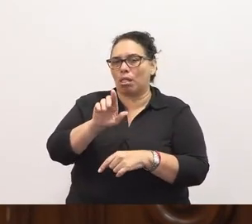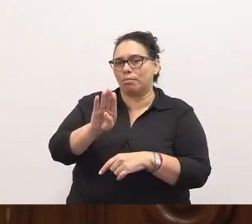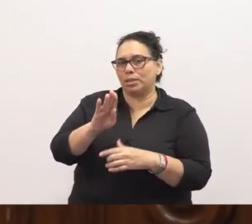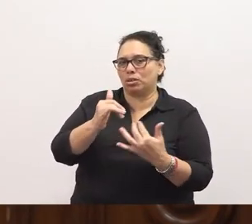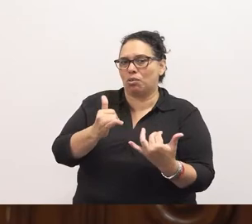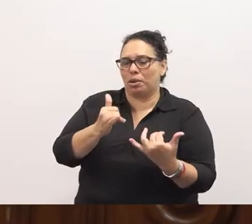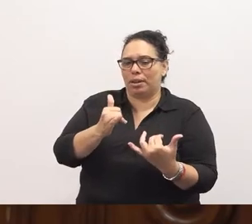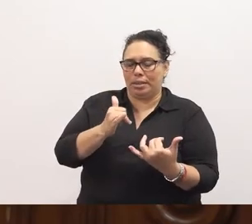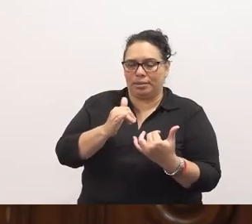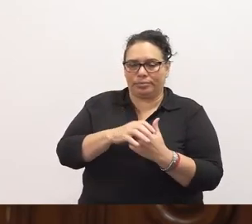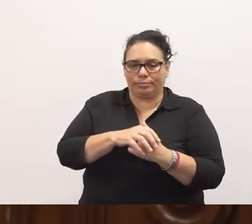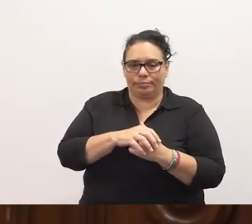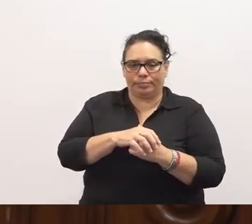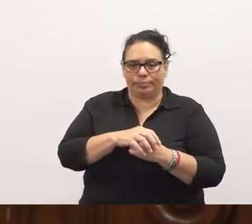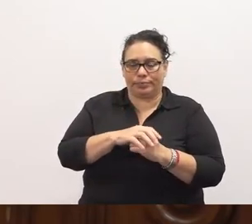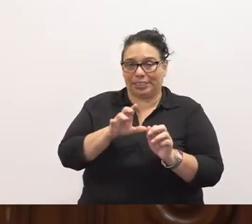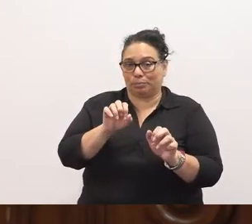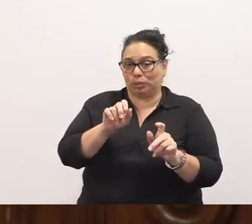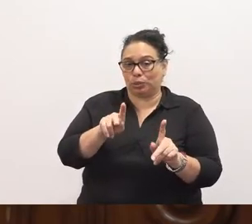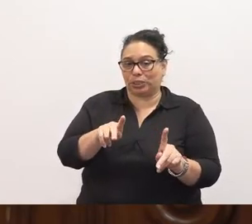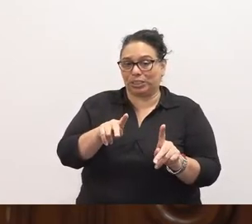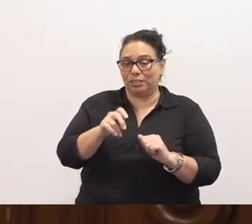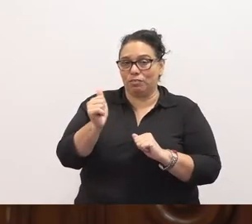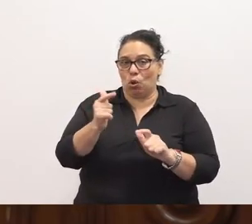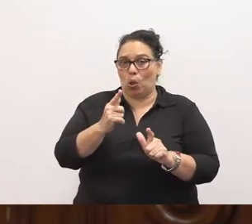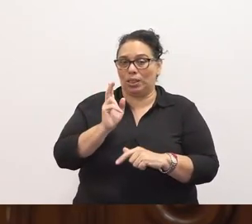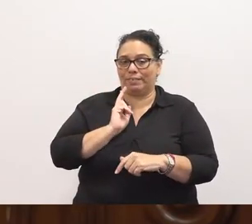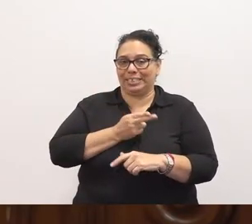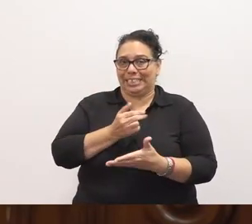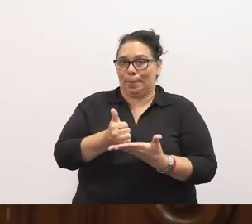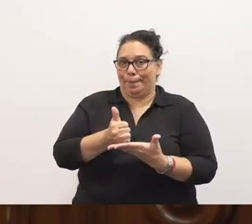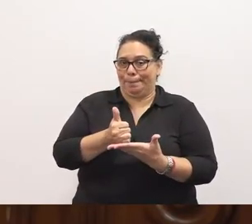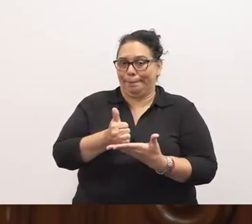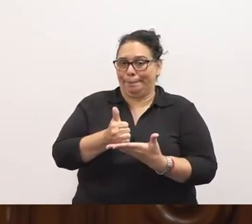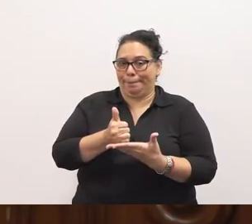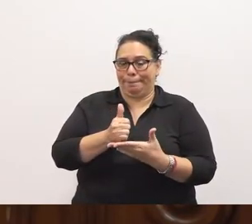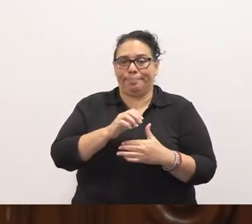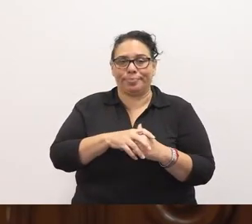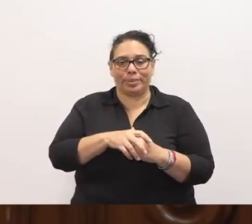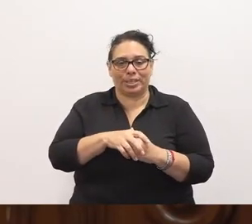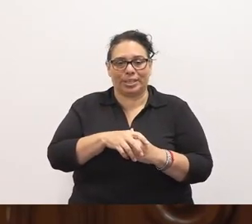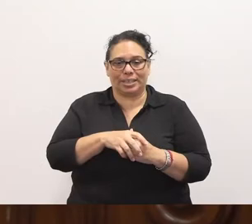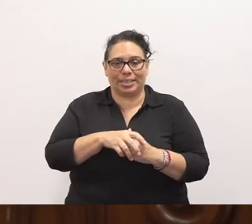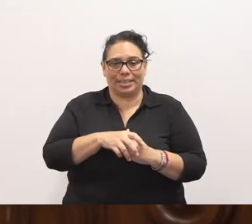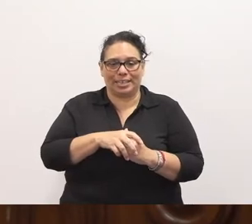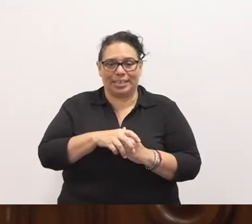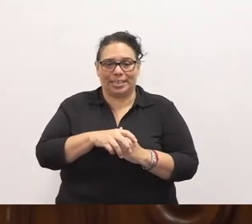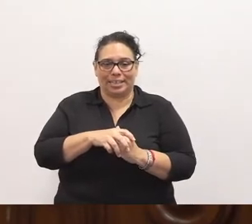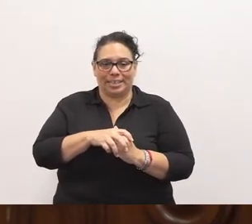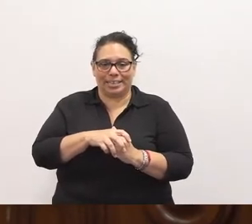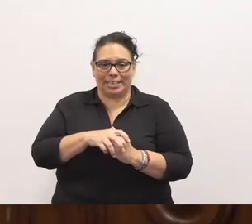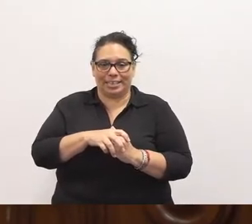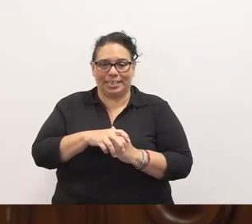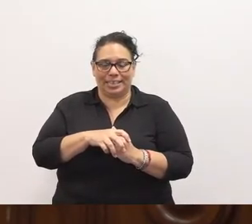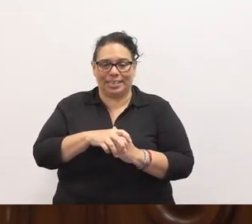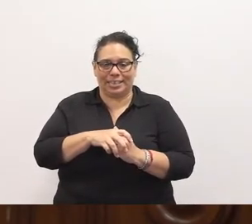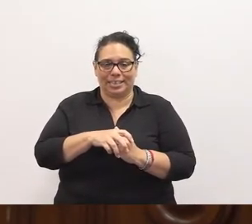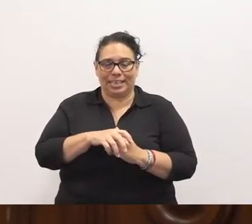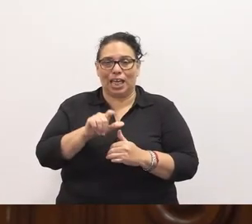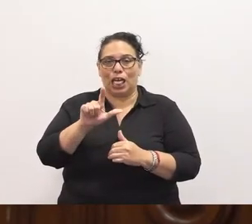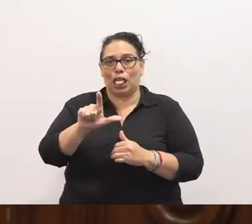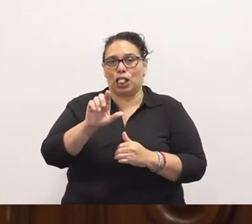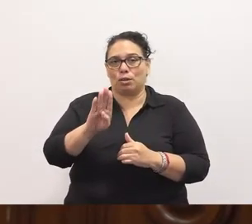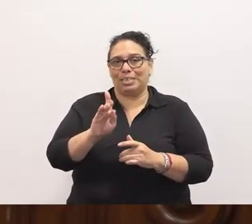now, there's an opportunity for all of us to help out. So it's Long Beach